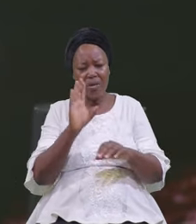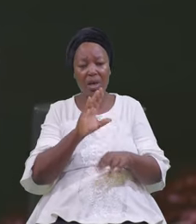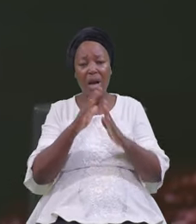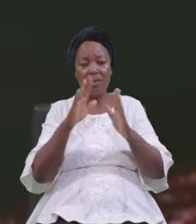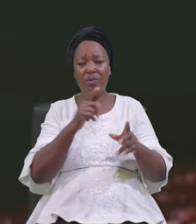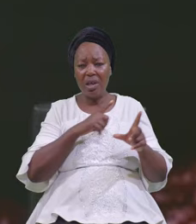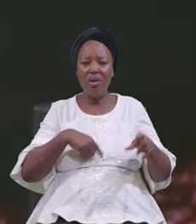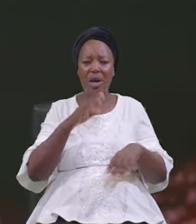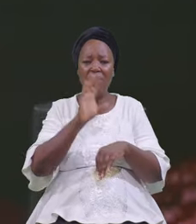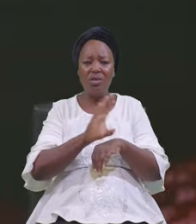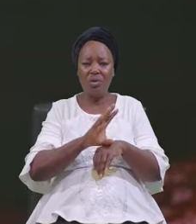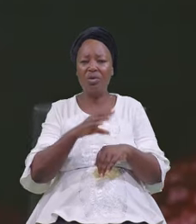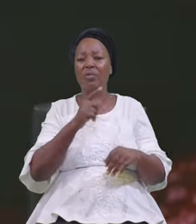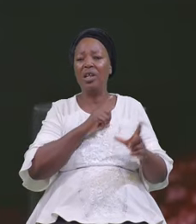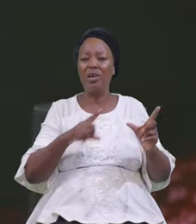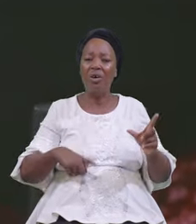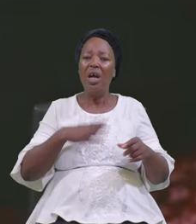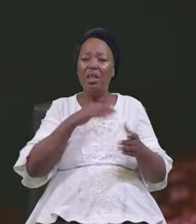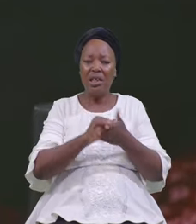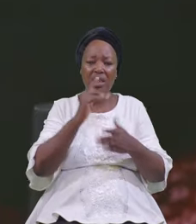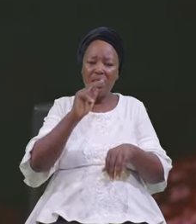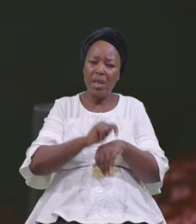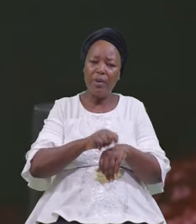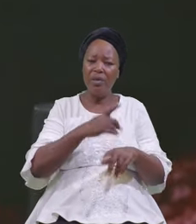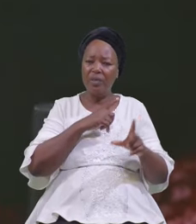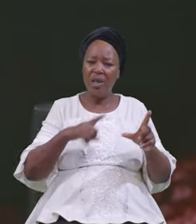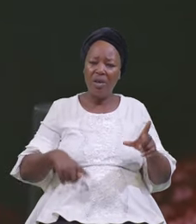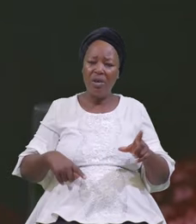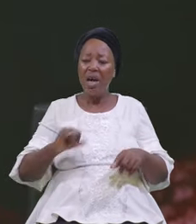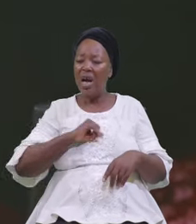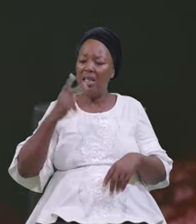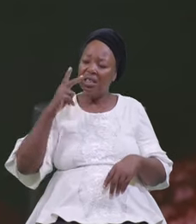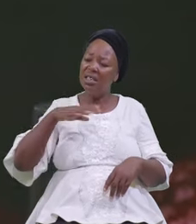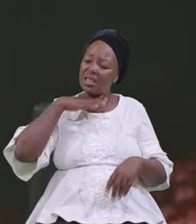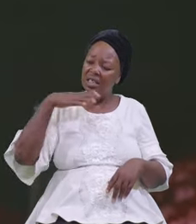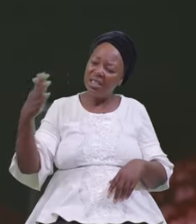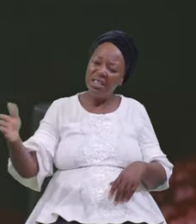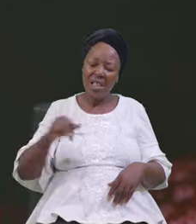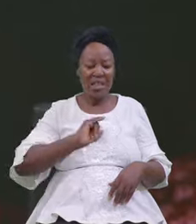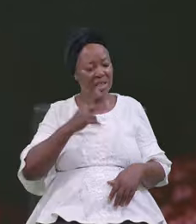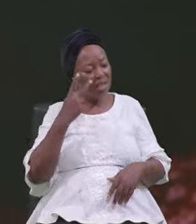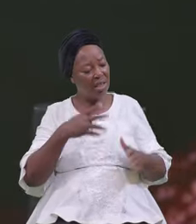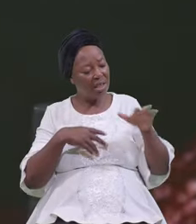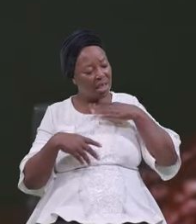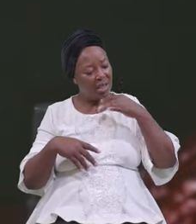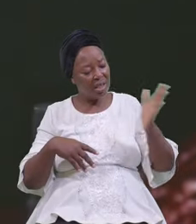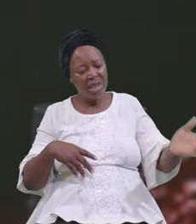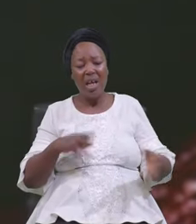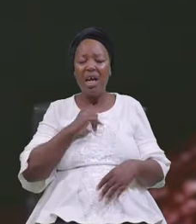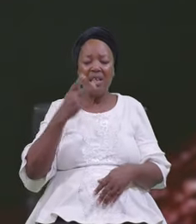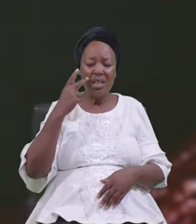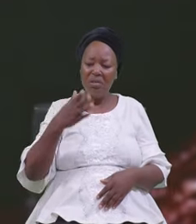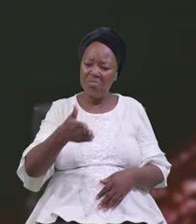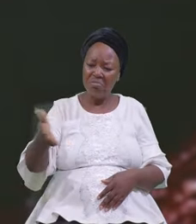of the Lord, and that is the tabernacle of the Lord. I see the dirt there, I see those things there, I see those people